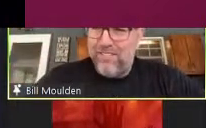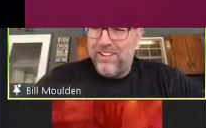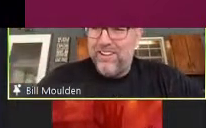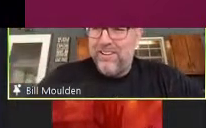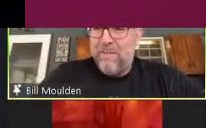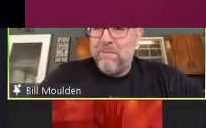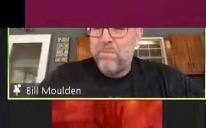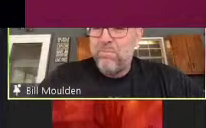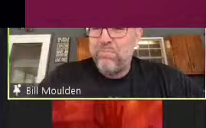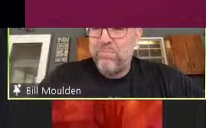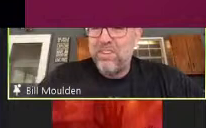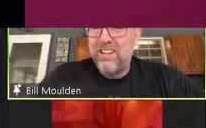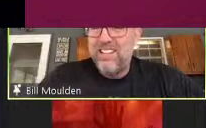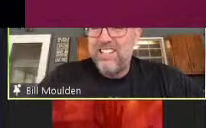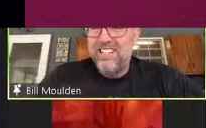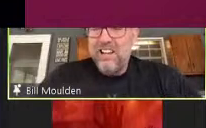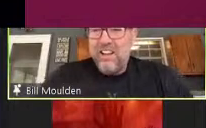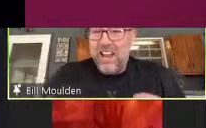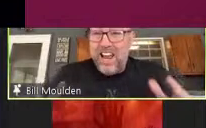life.